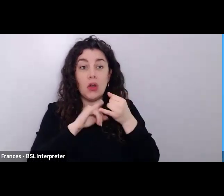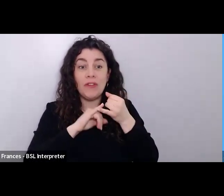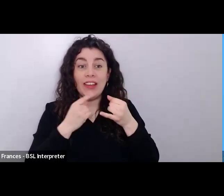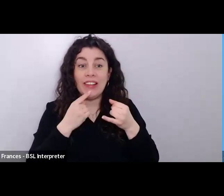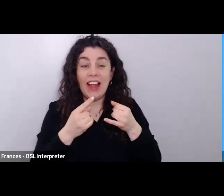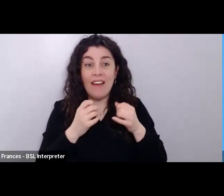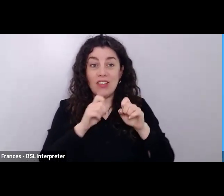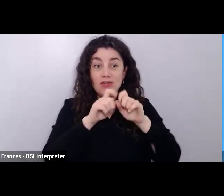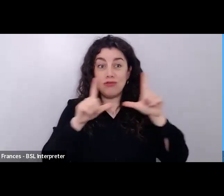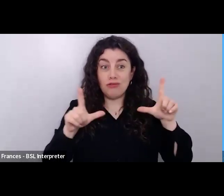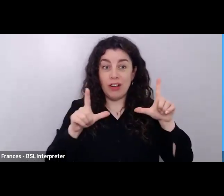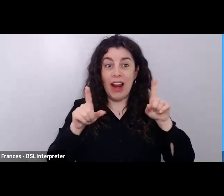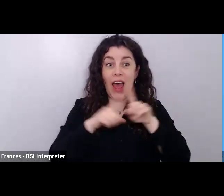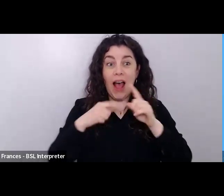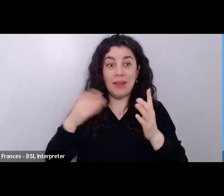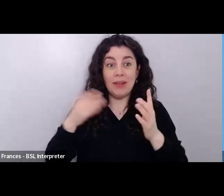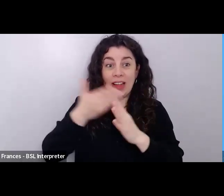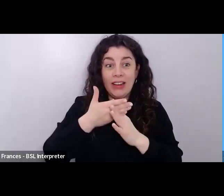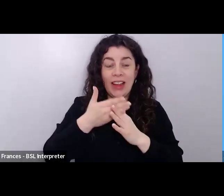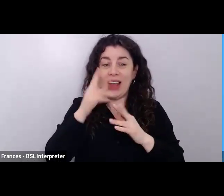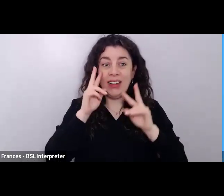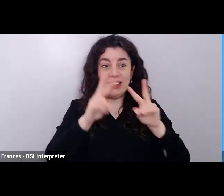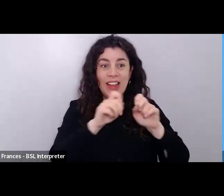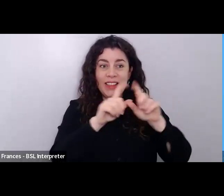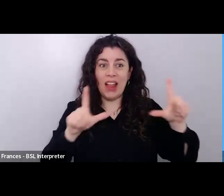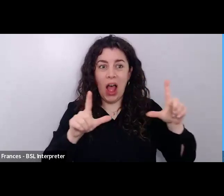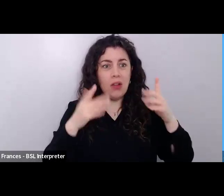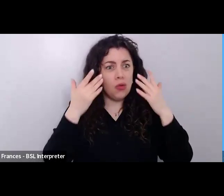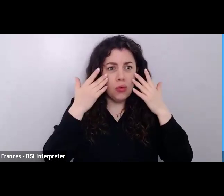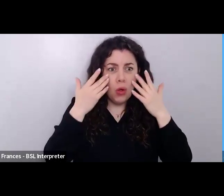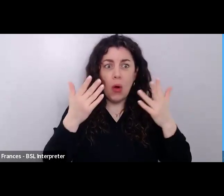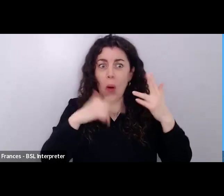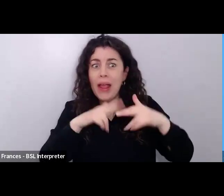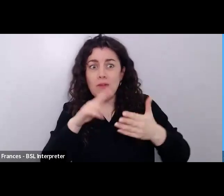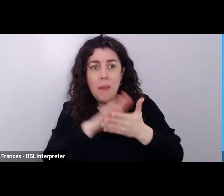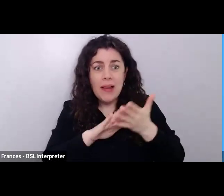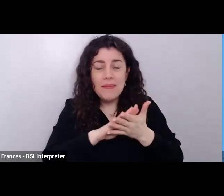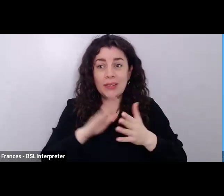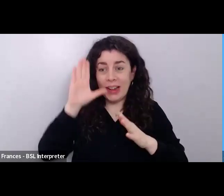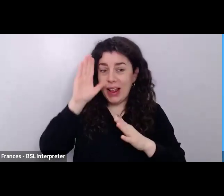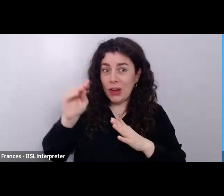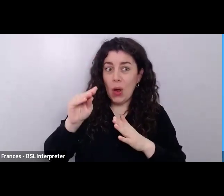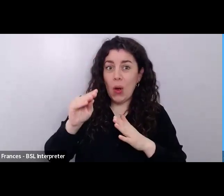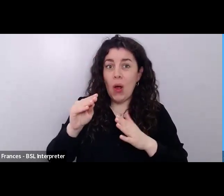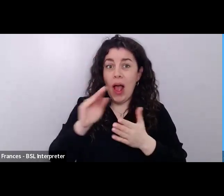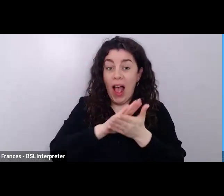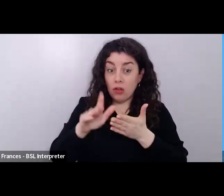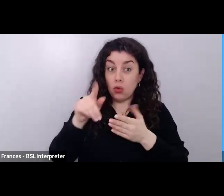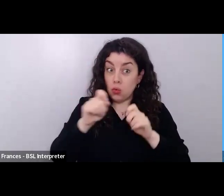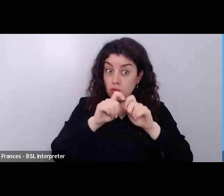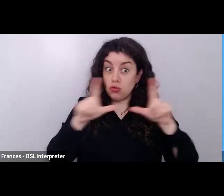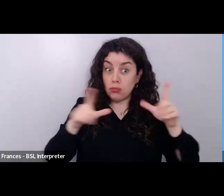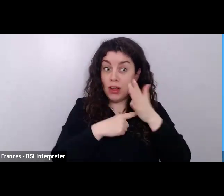the screen going as if I'm an attendee, and I can't see the slides at the moment. I'm not sure if that's the case for all attendees, but Harrison, could you just check that you're sharing,